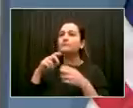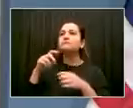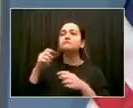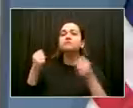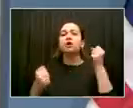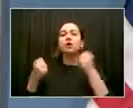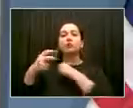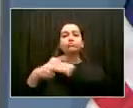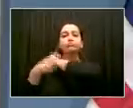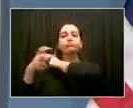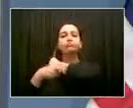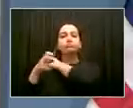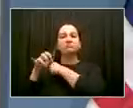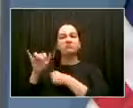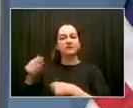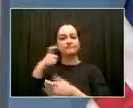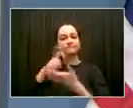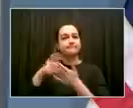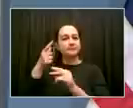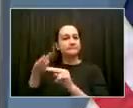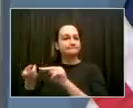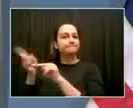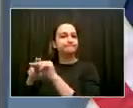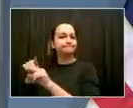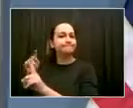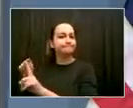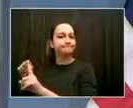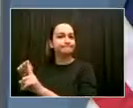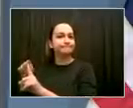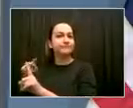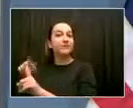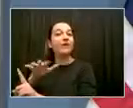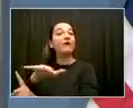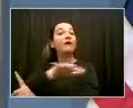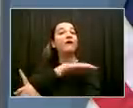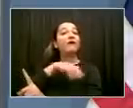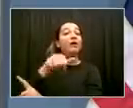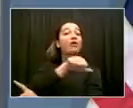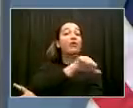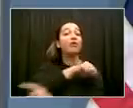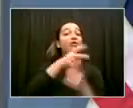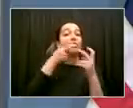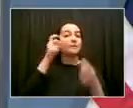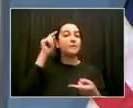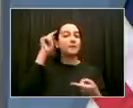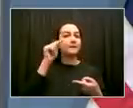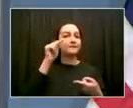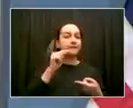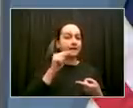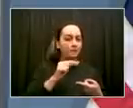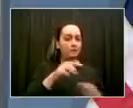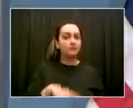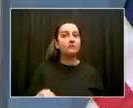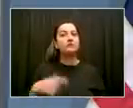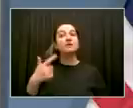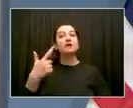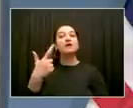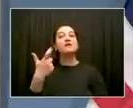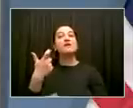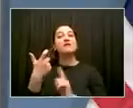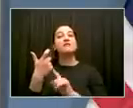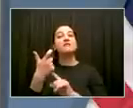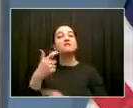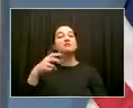something that we're working very hard at. I can tell you that before I came over this morning, I reviewed the gun arrests in New York City yesterday, and over 20